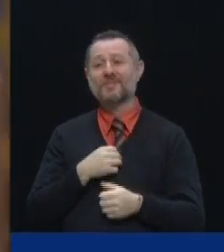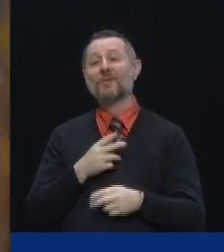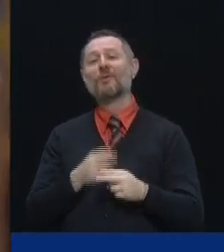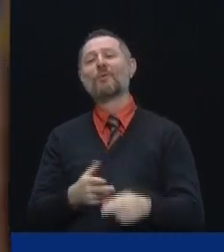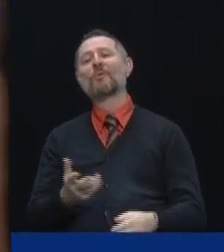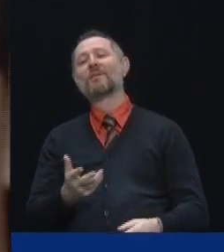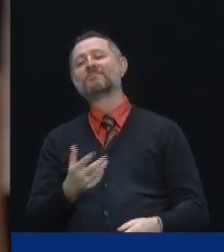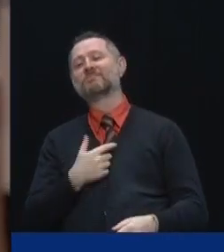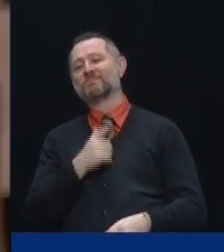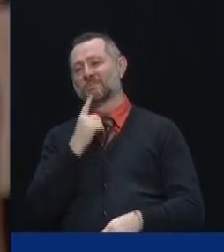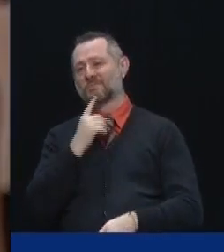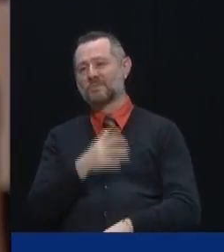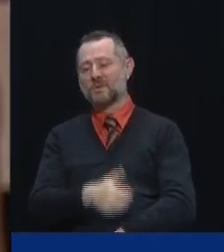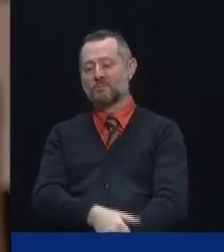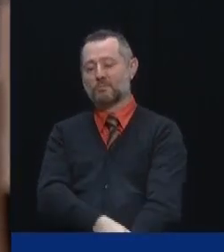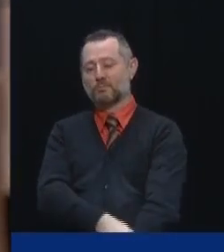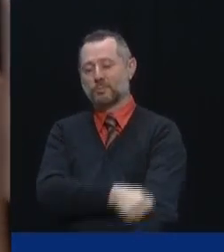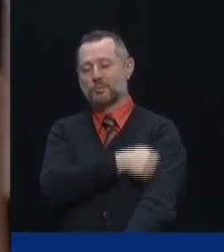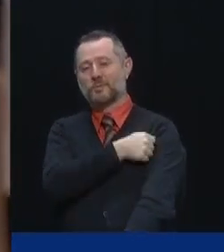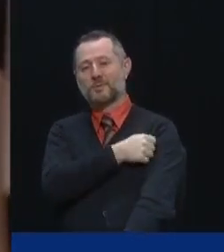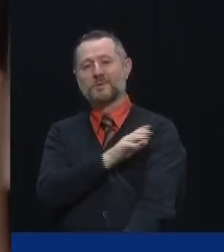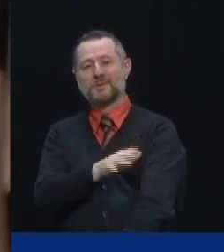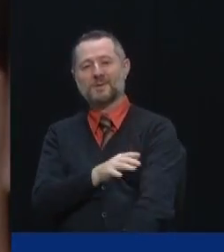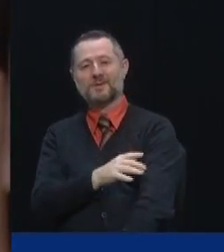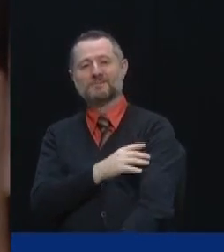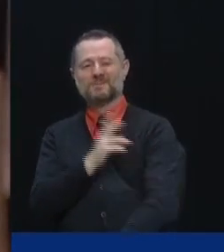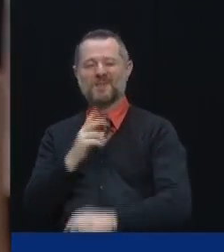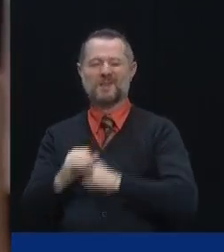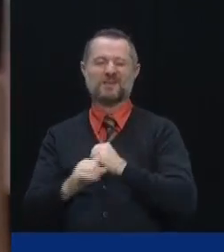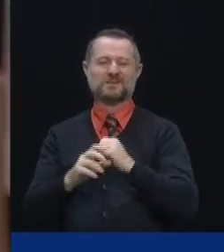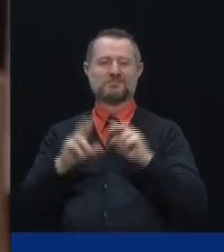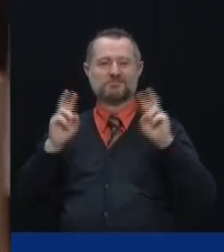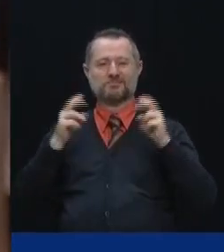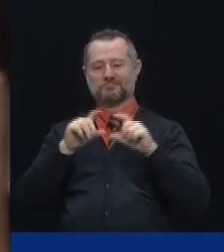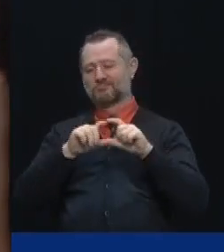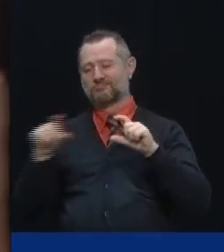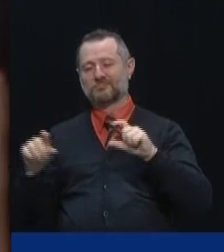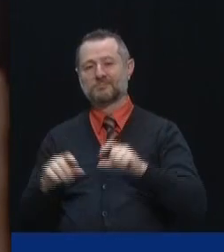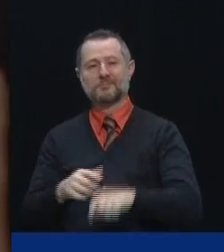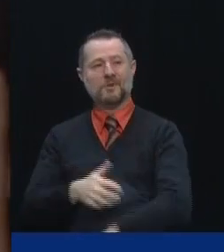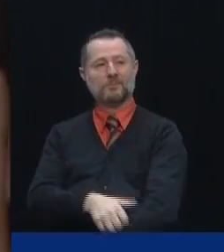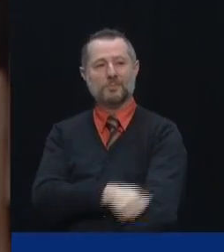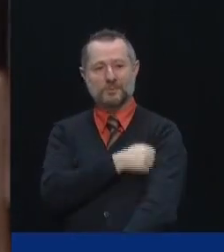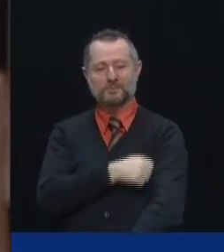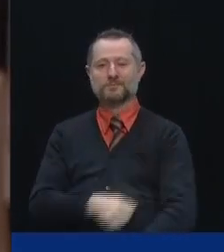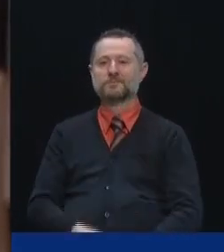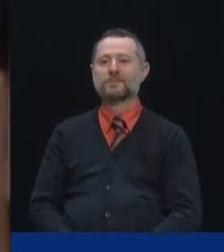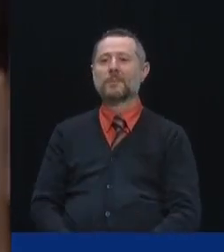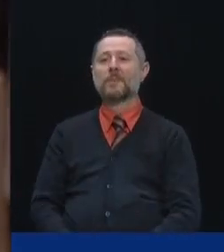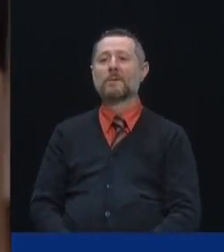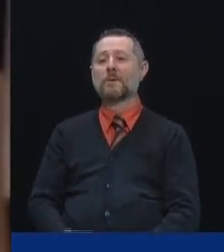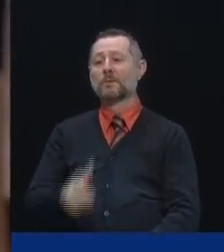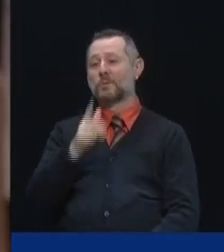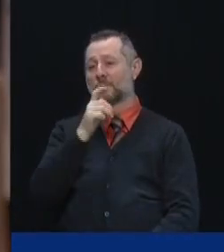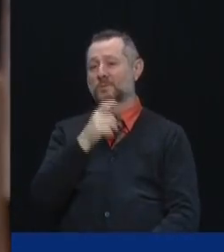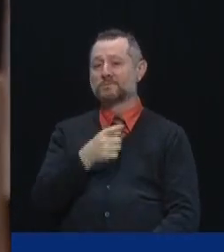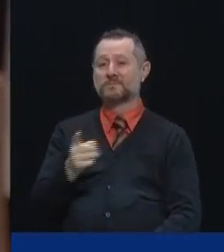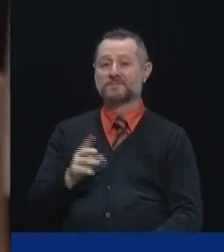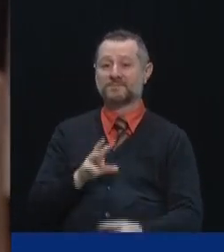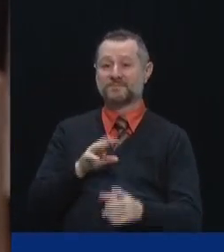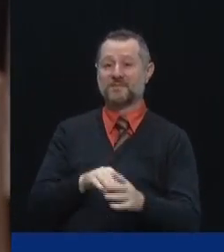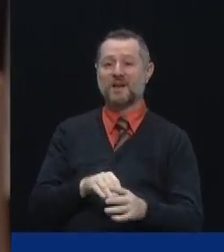Sleeves public education campaign. And it's been done with some truly talented people. We have